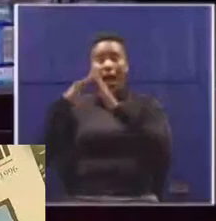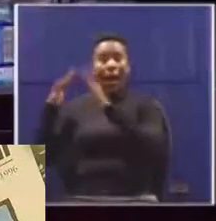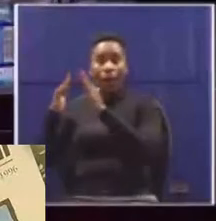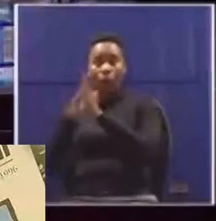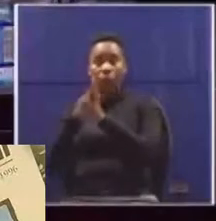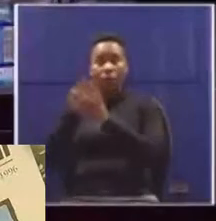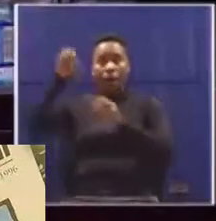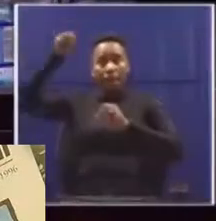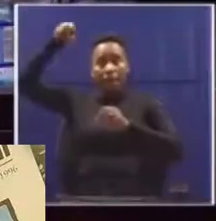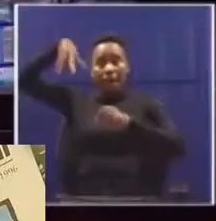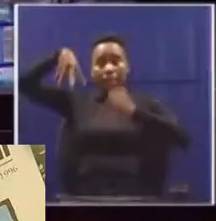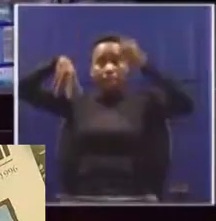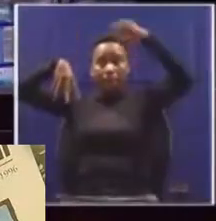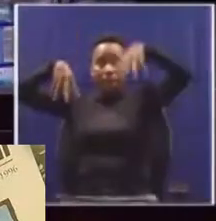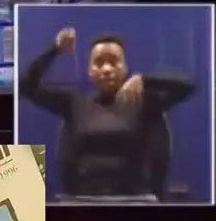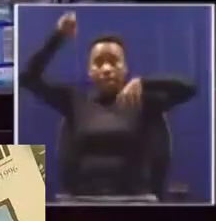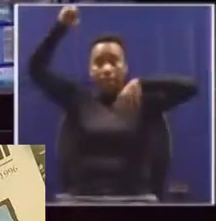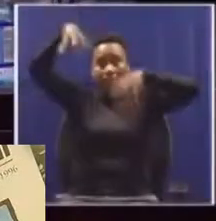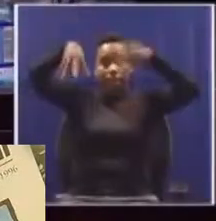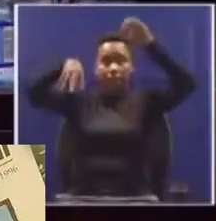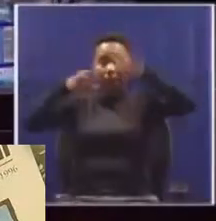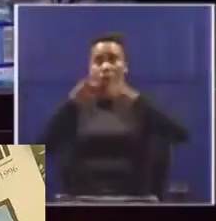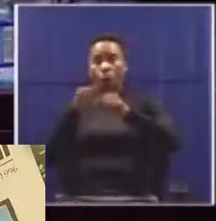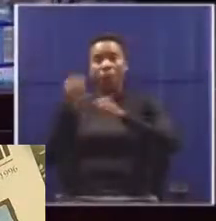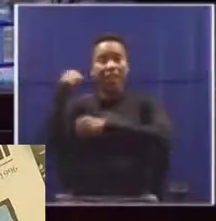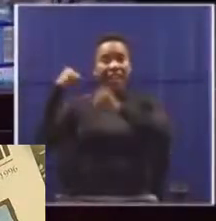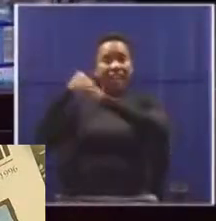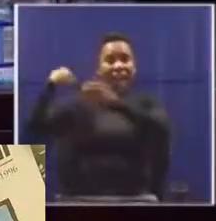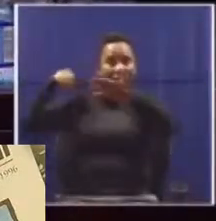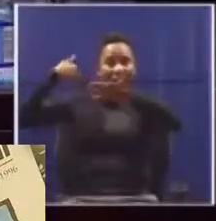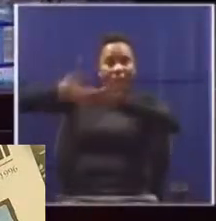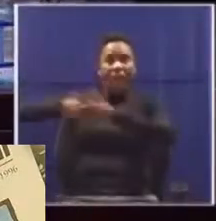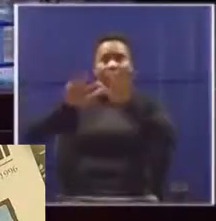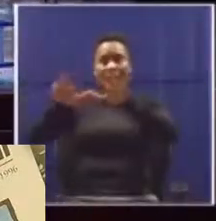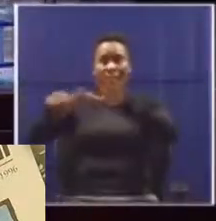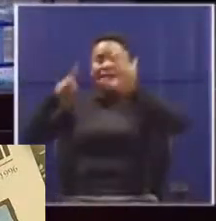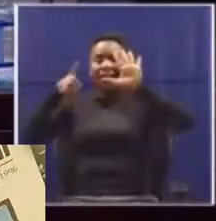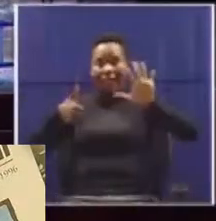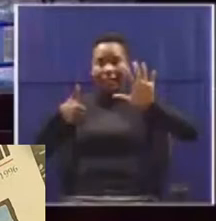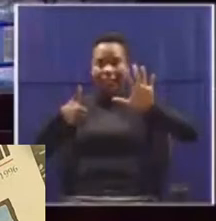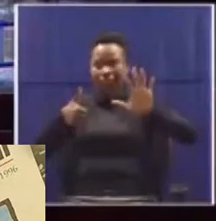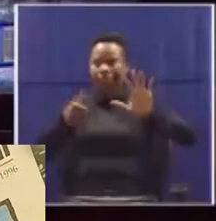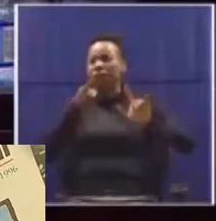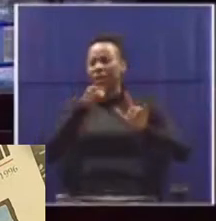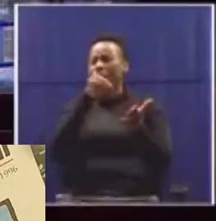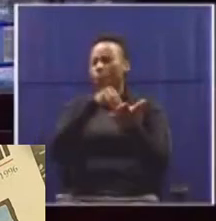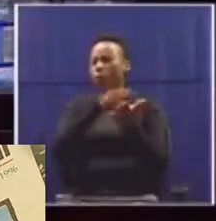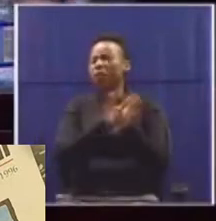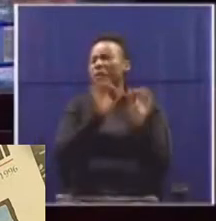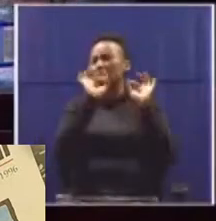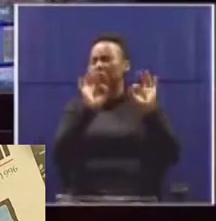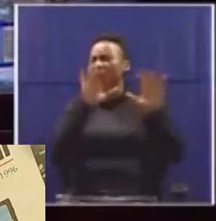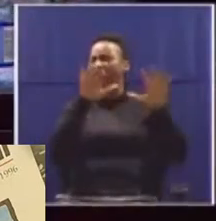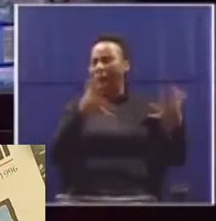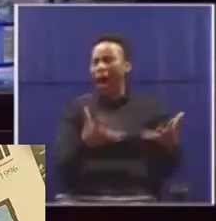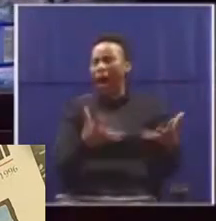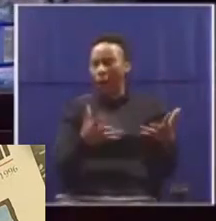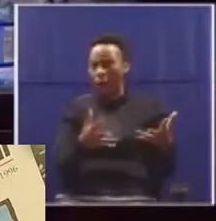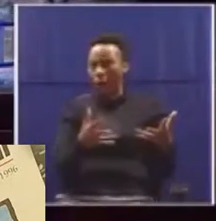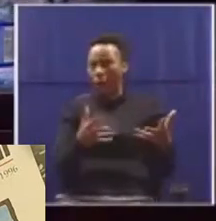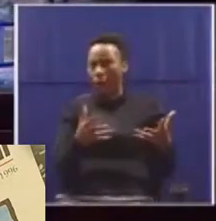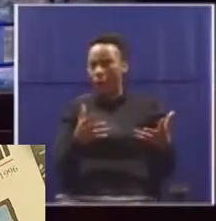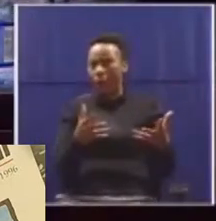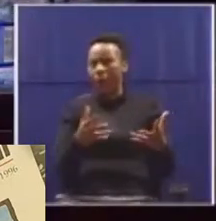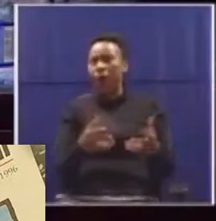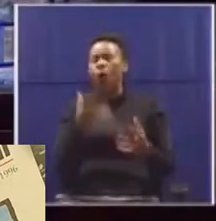been made since 1996 to put this in context in the preceding Century success of